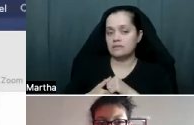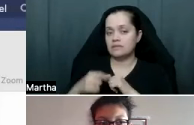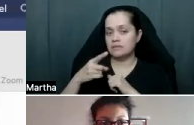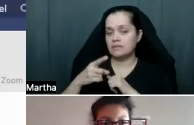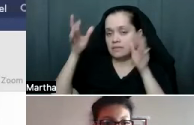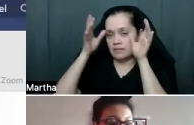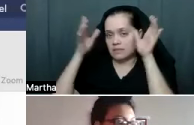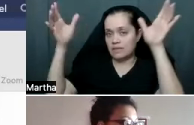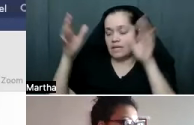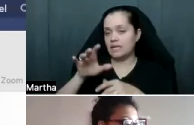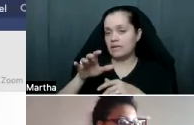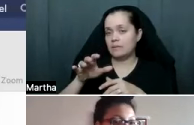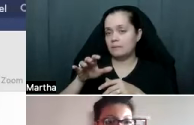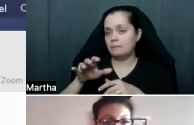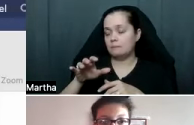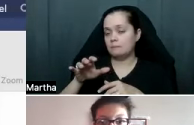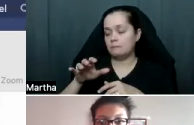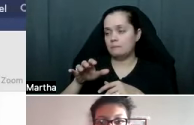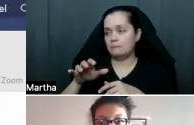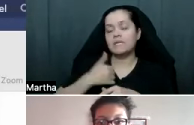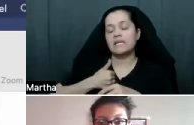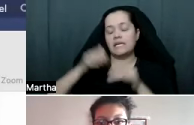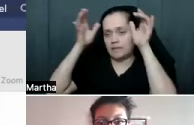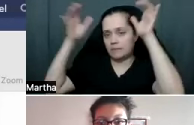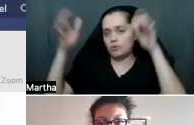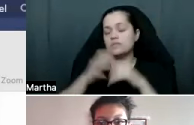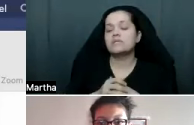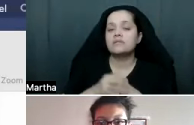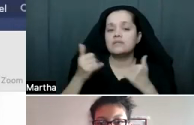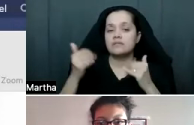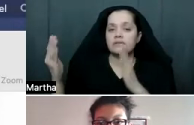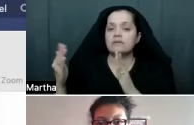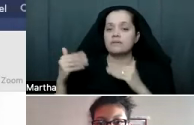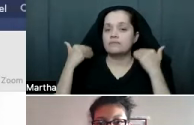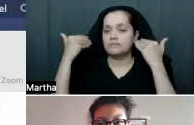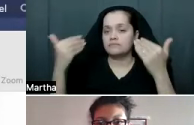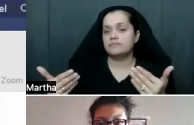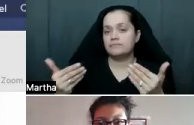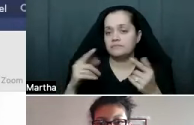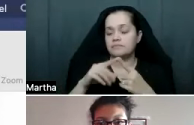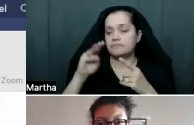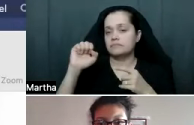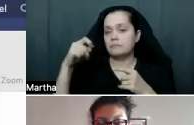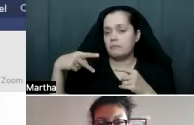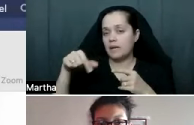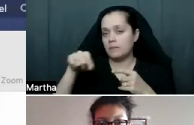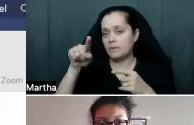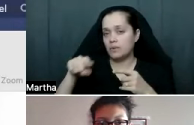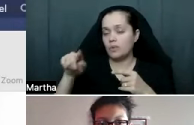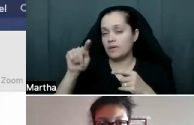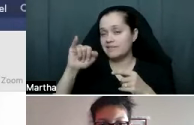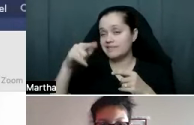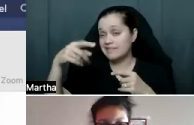Canadian moose. Okay, we're going to jump ahead then to map quiz